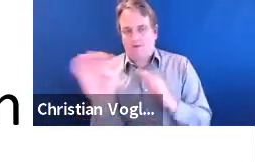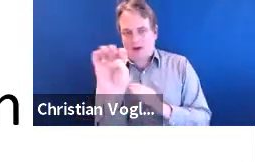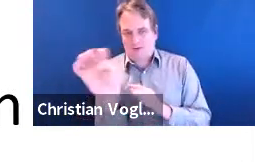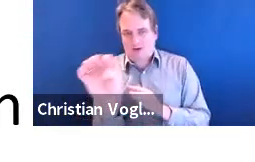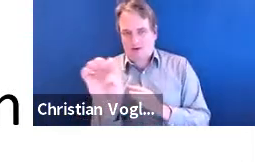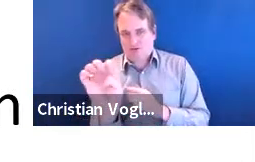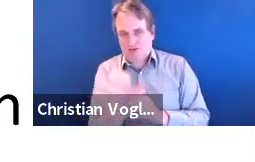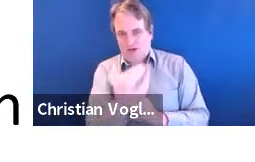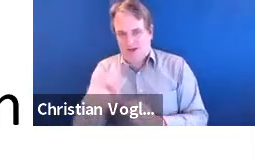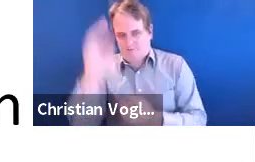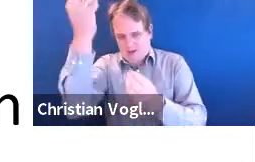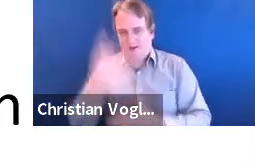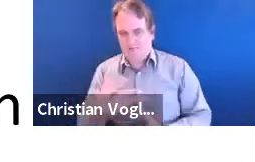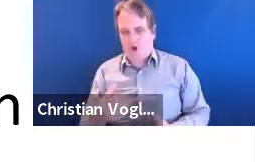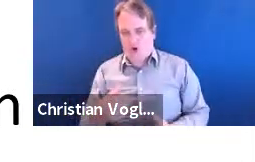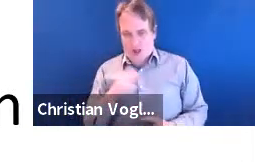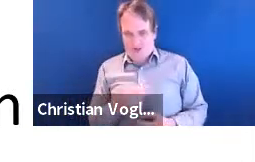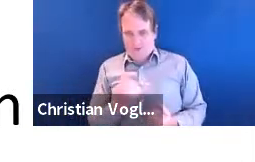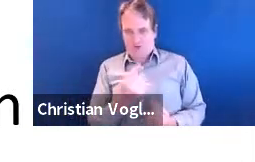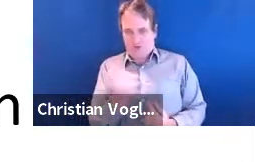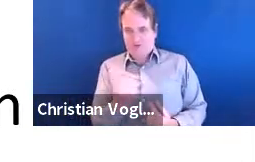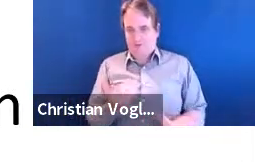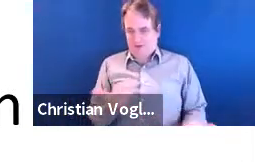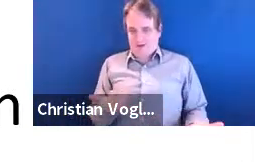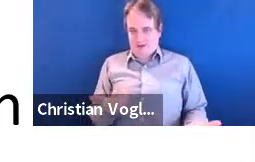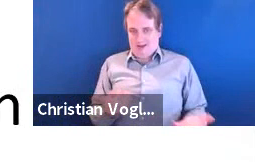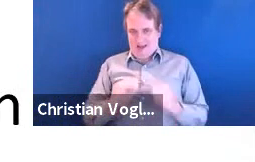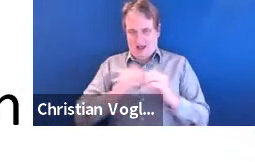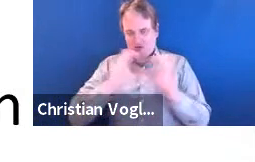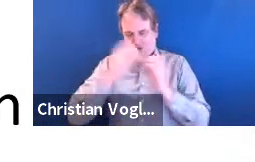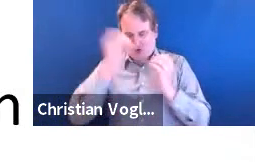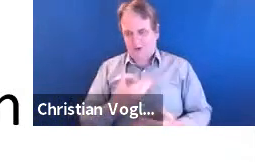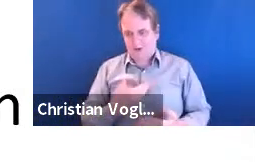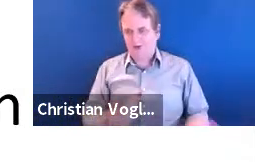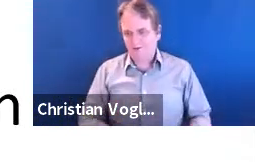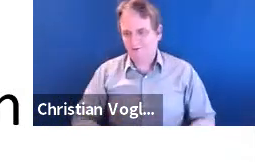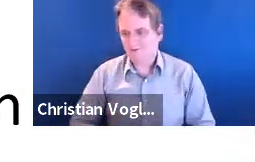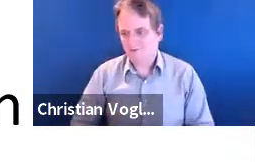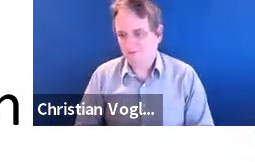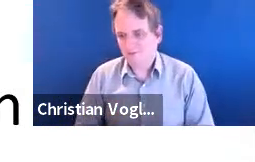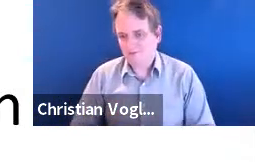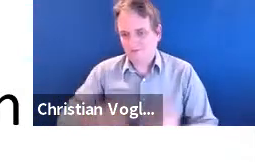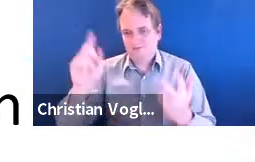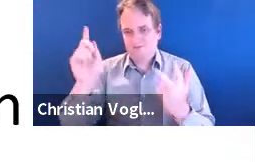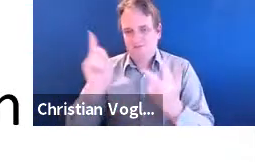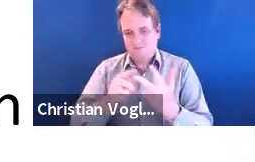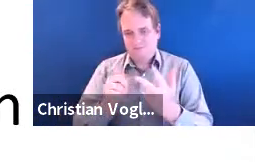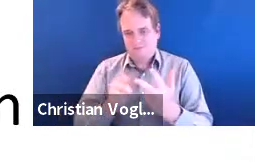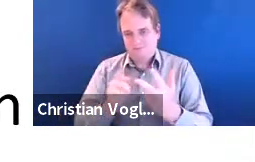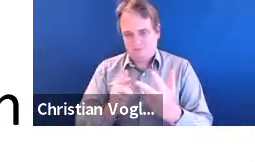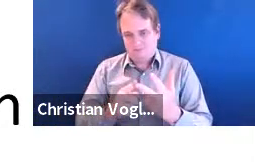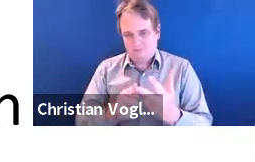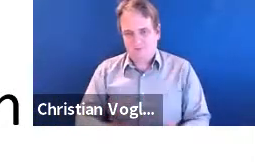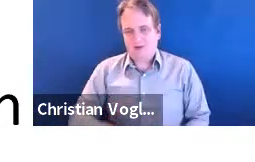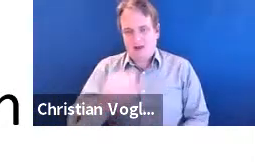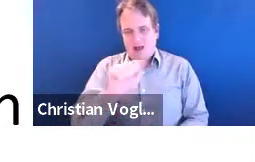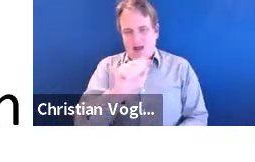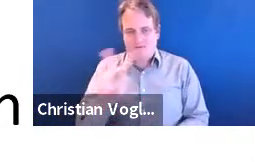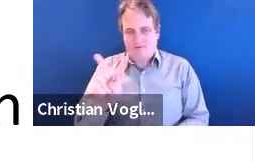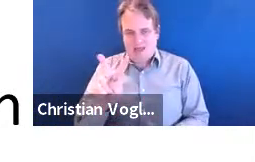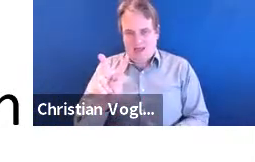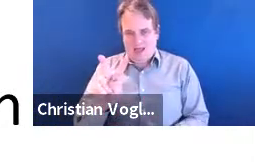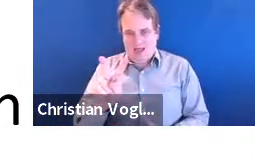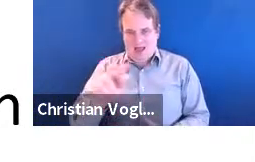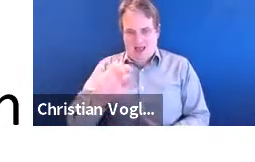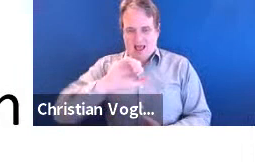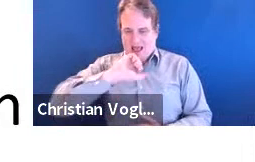the AV communicate that with me as a user? And then in the event that there is an emergency of some description, how is the deaf